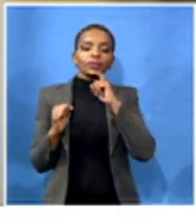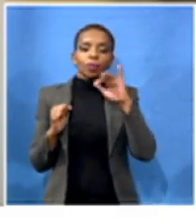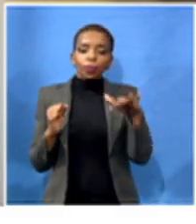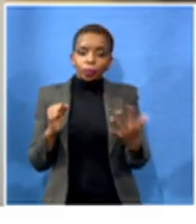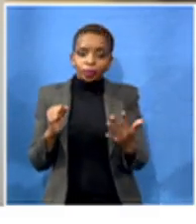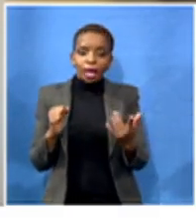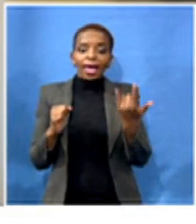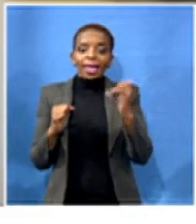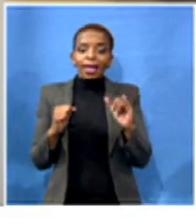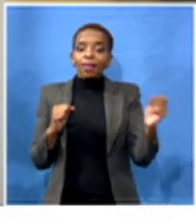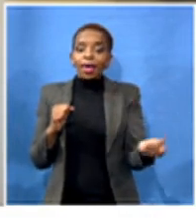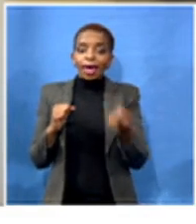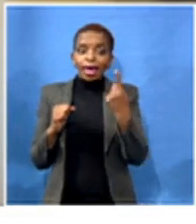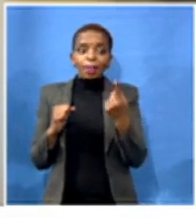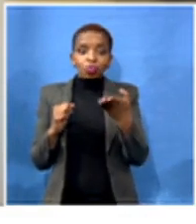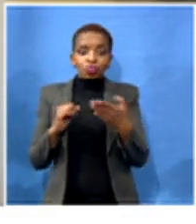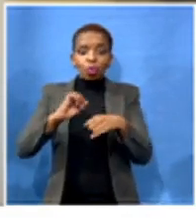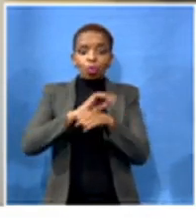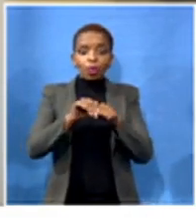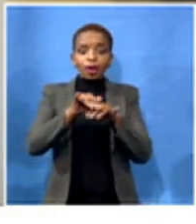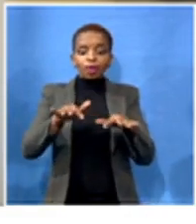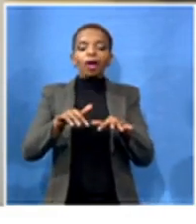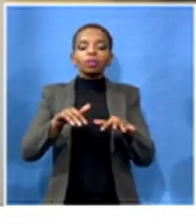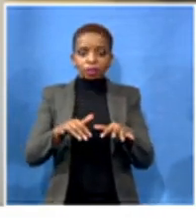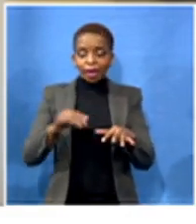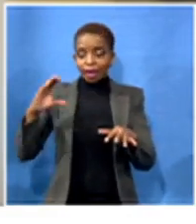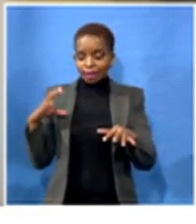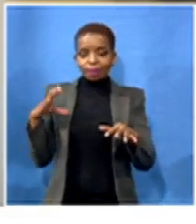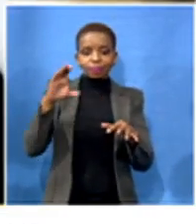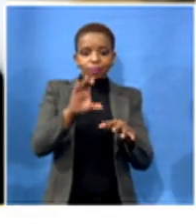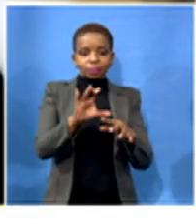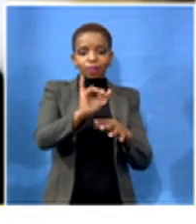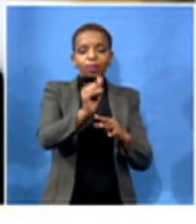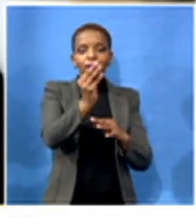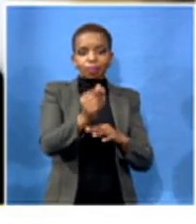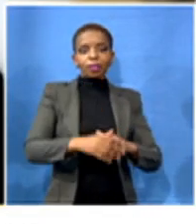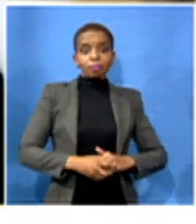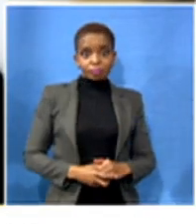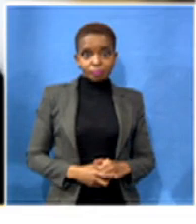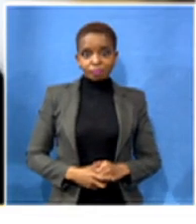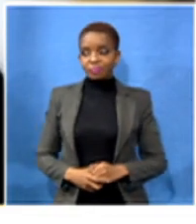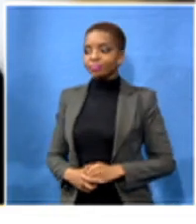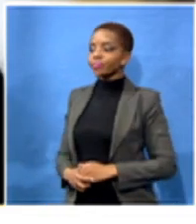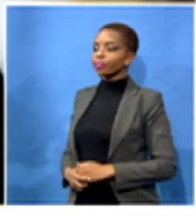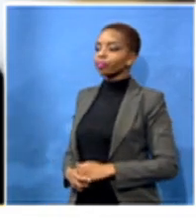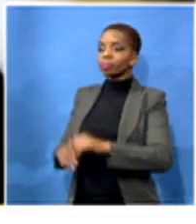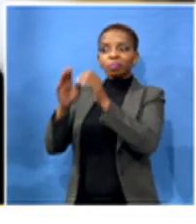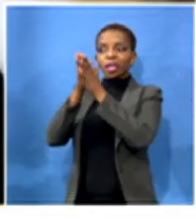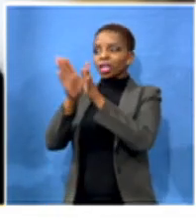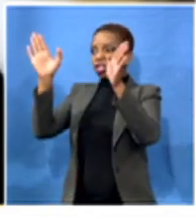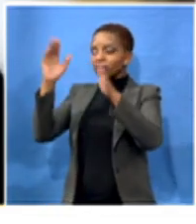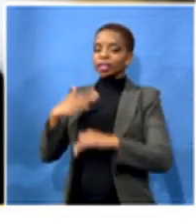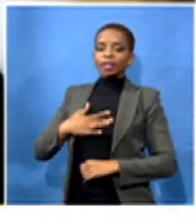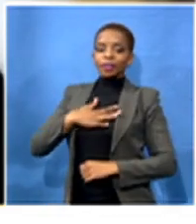or when the claims experience is not too favorable for schemes. I mean, medical scheme members generally feel that there's injustice